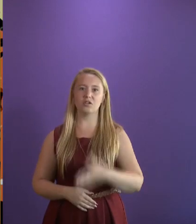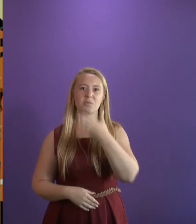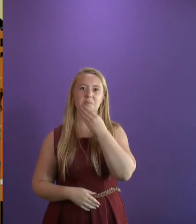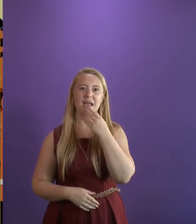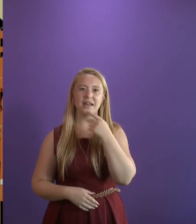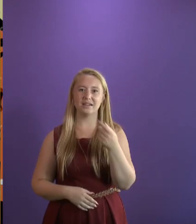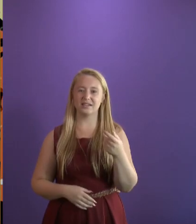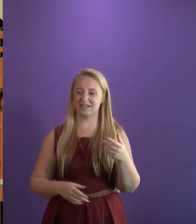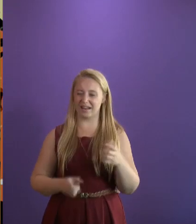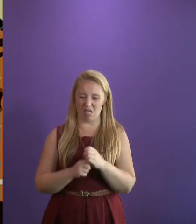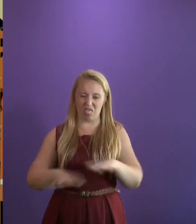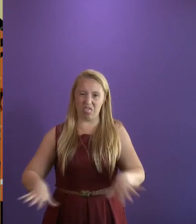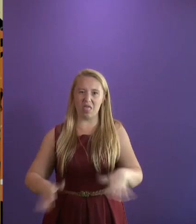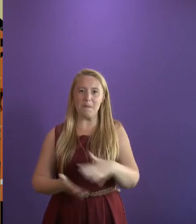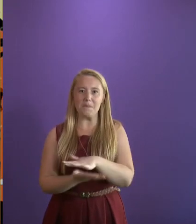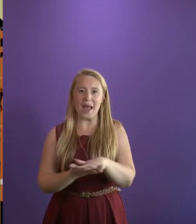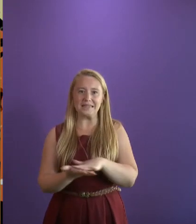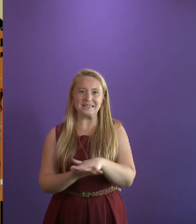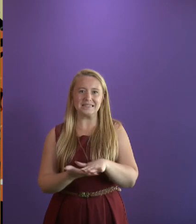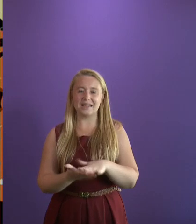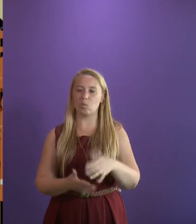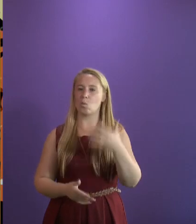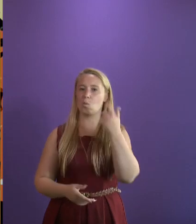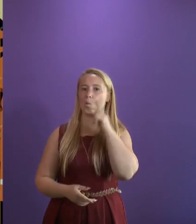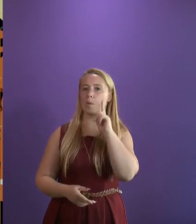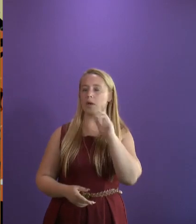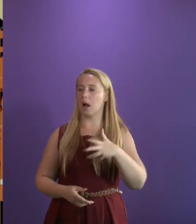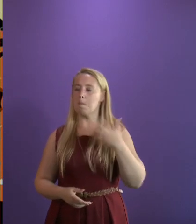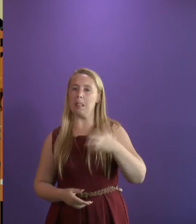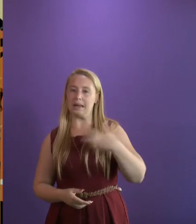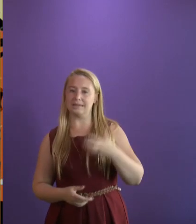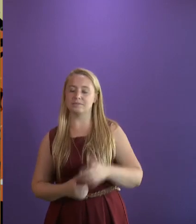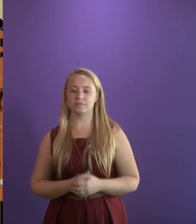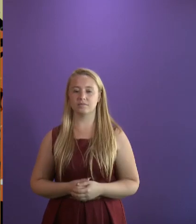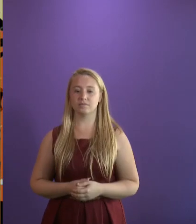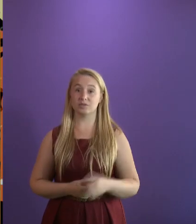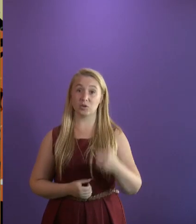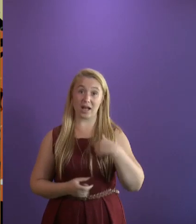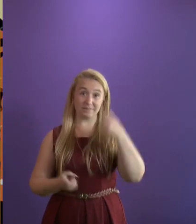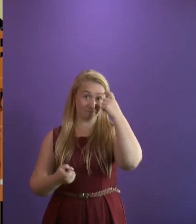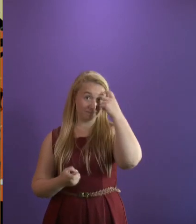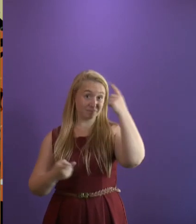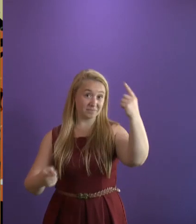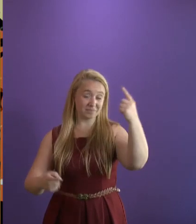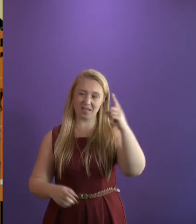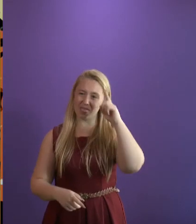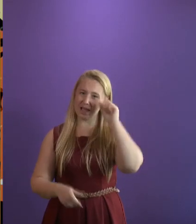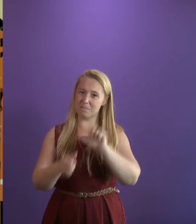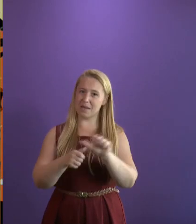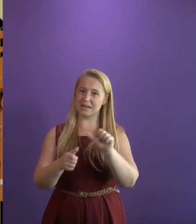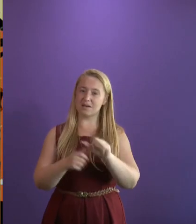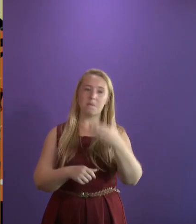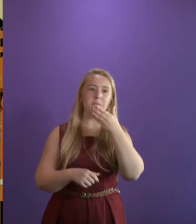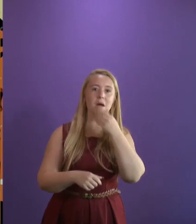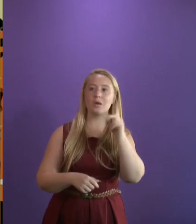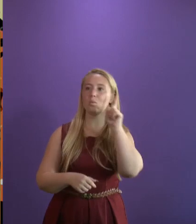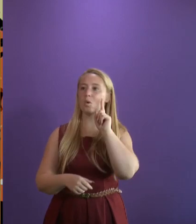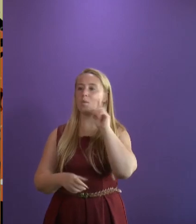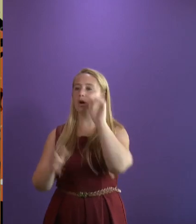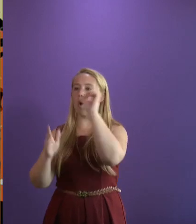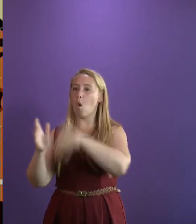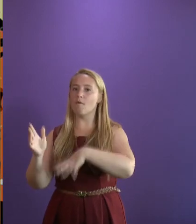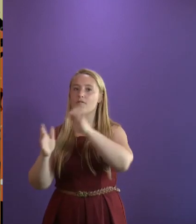complain. Through doing all the work with equalities, I was able to suggest that we maybe didn't do that, or if we were to do that, then we would